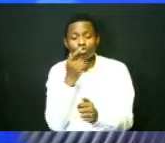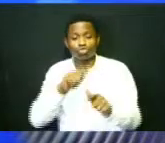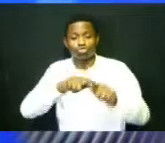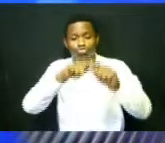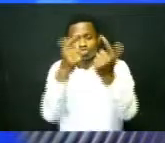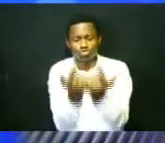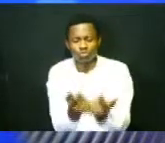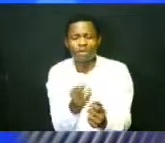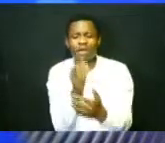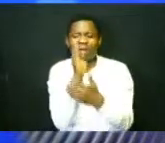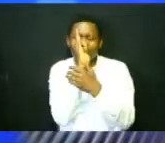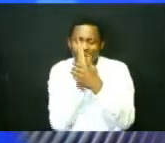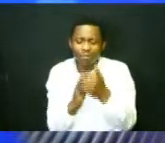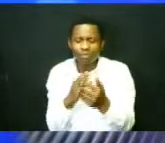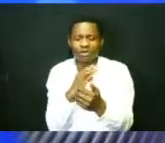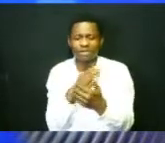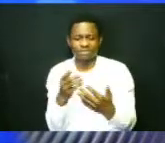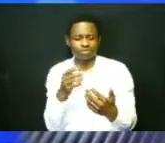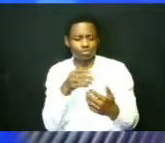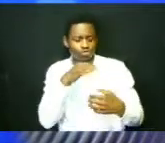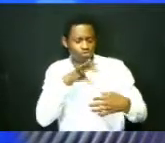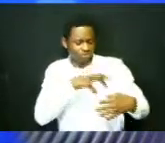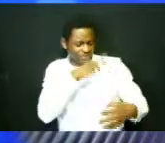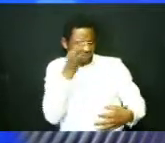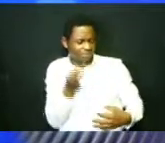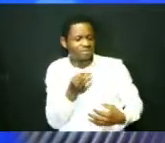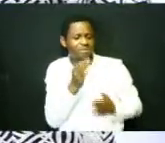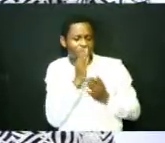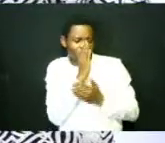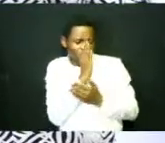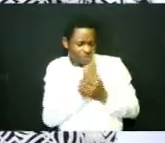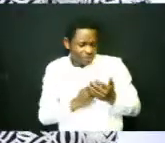and who tremble at my word.